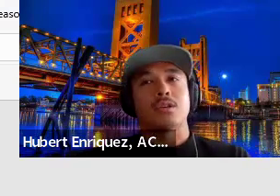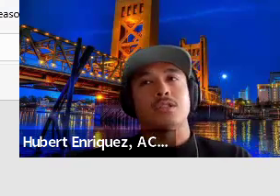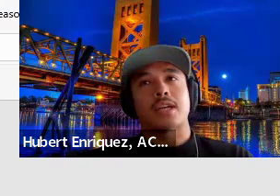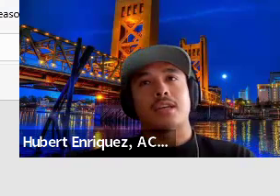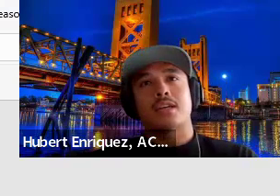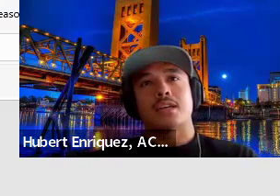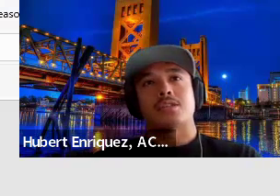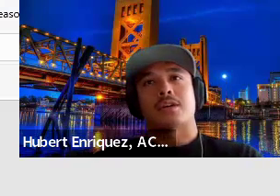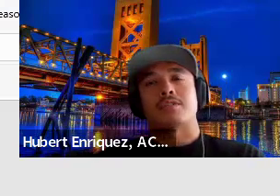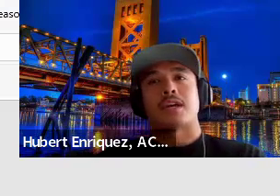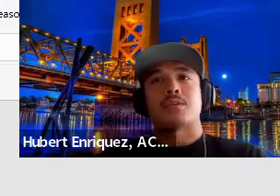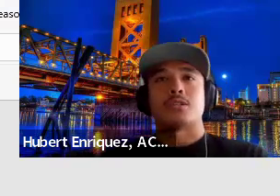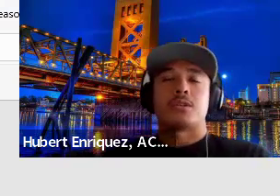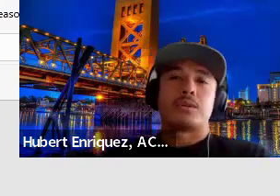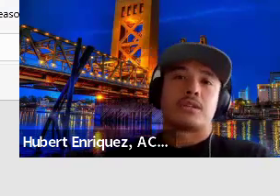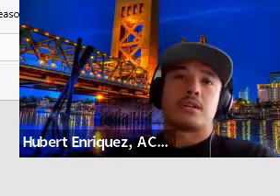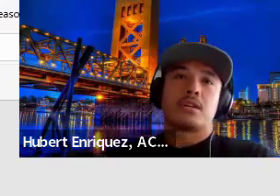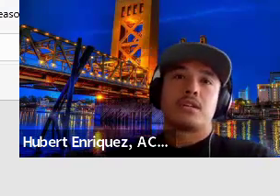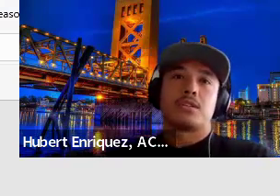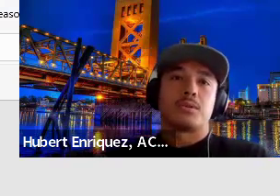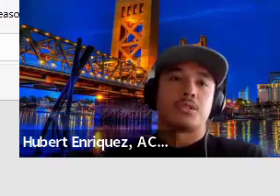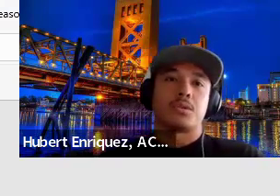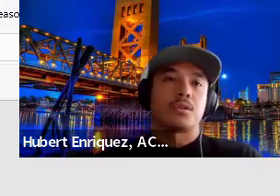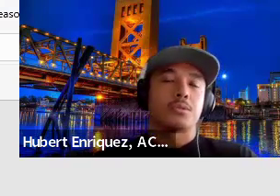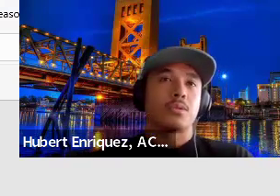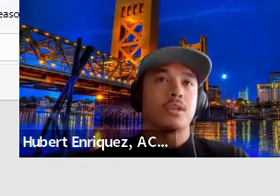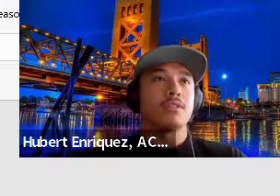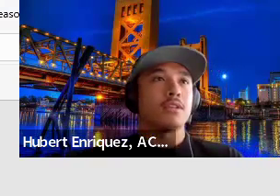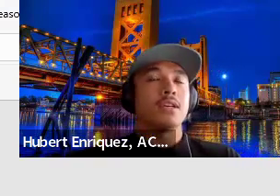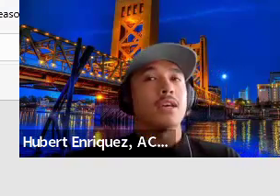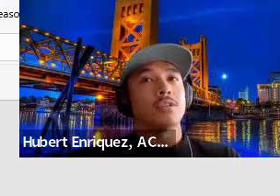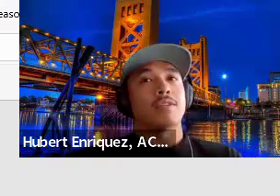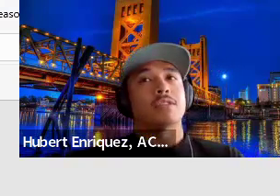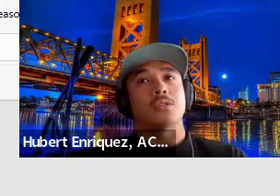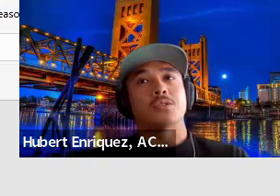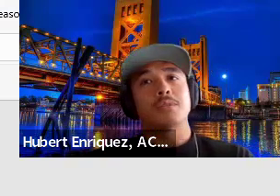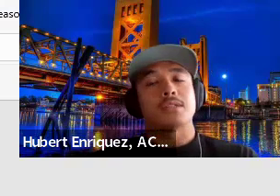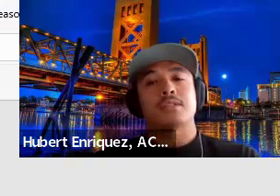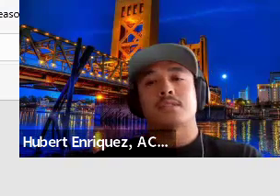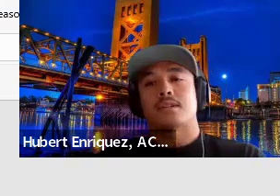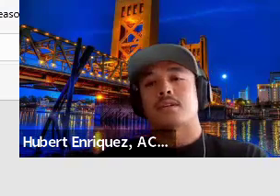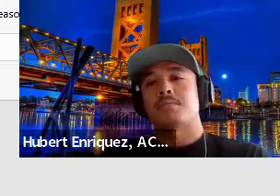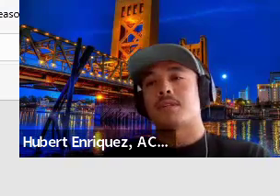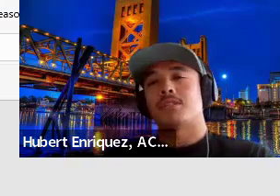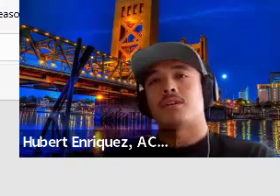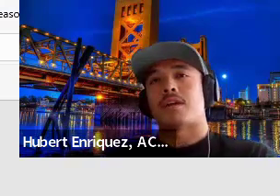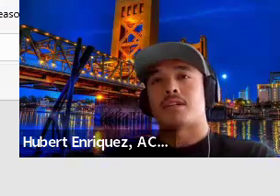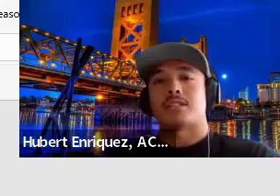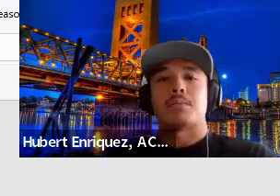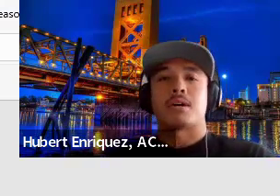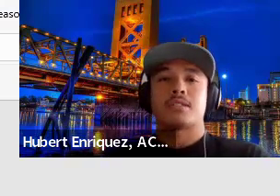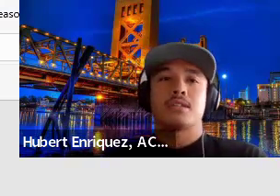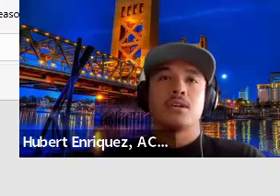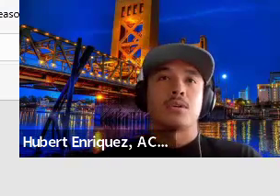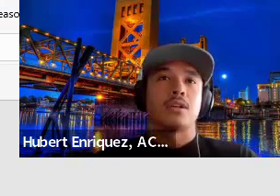have, a jacket in case you have to evacuate during the winter due to winter storms, or even if you have to shelter in place. Consider